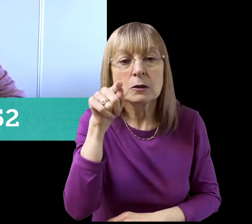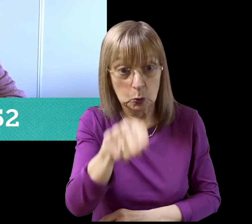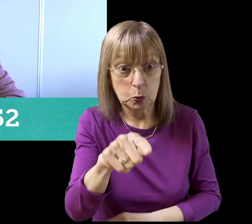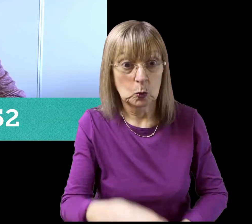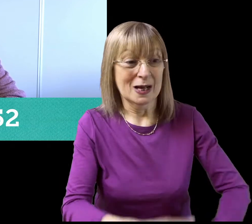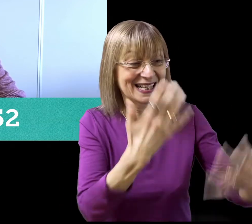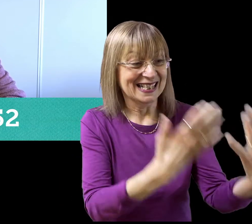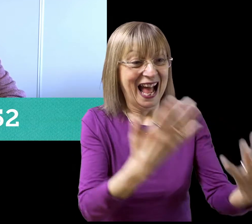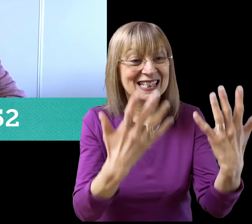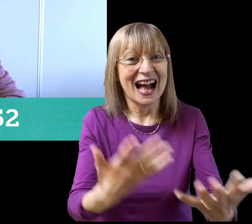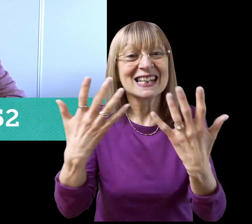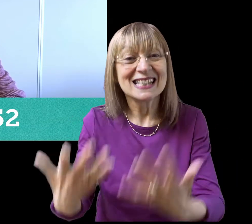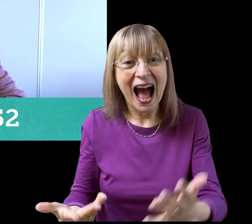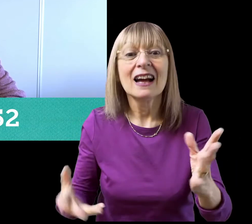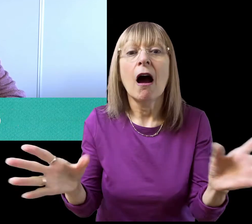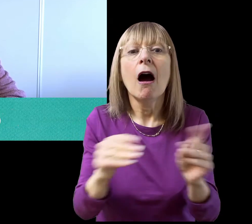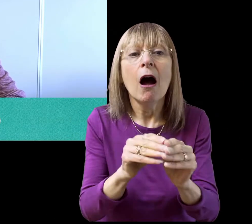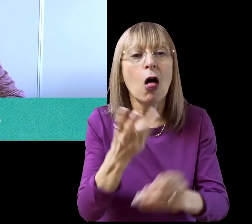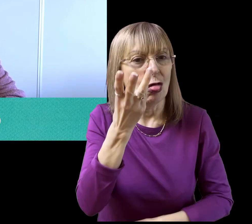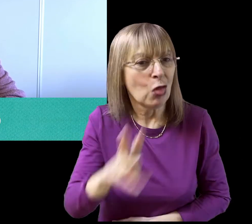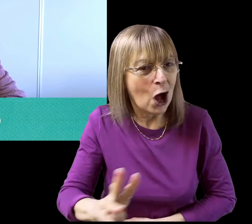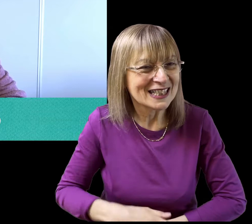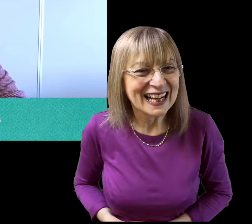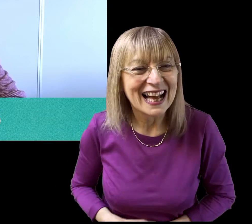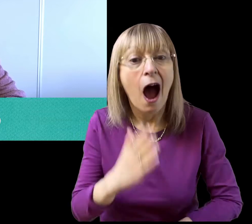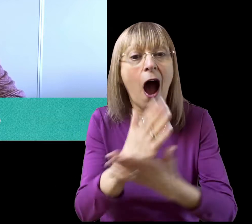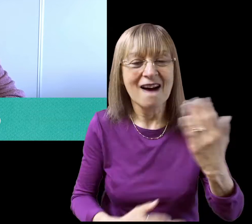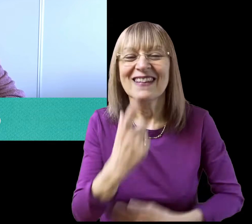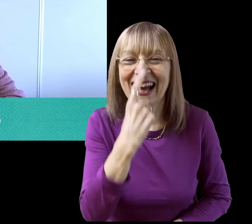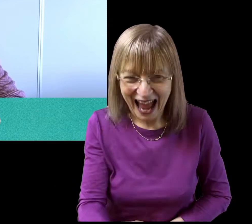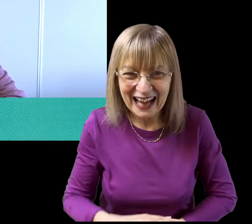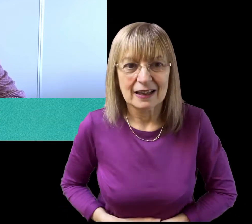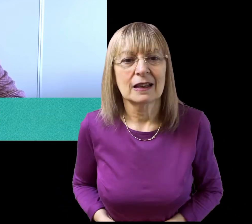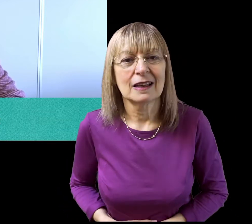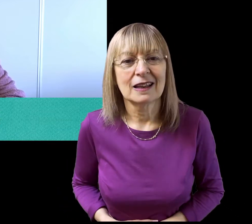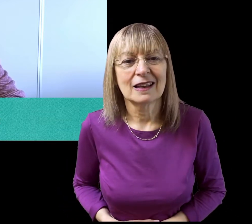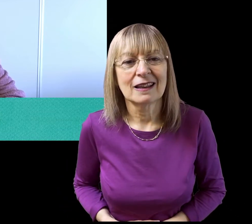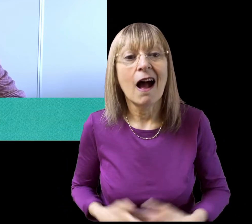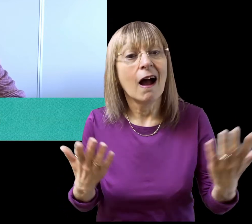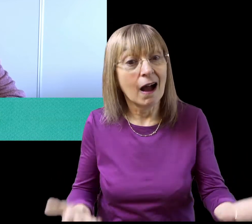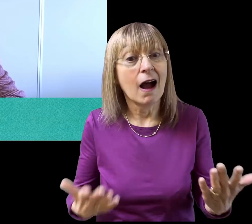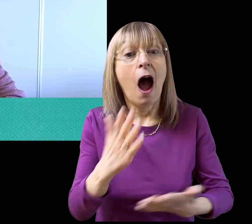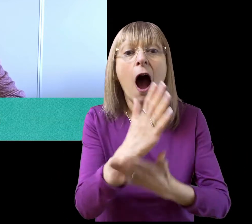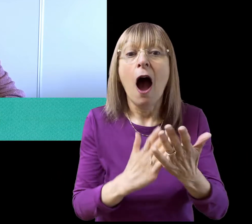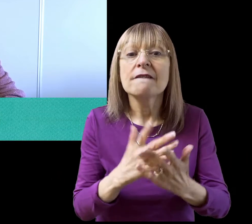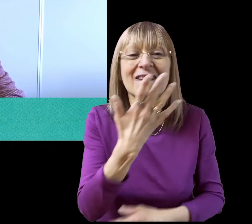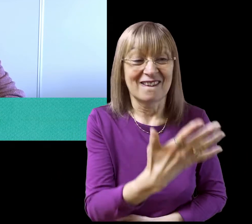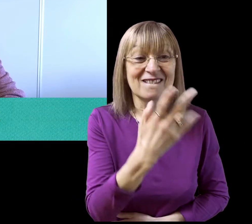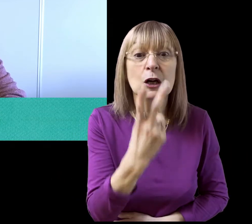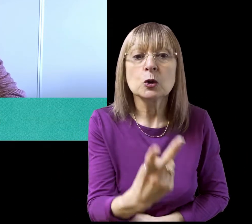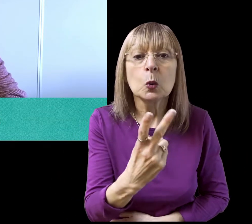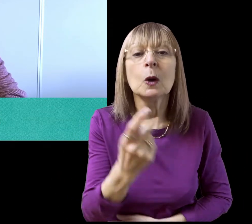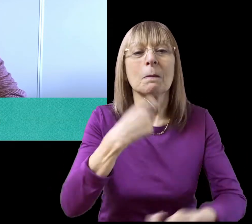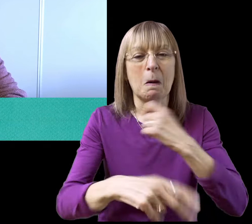52. Wow. Now we can halve. 52 goes to 26. We can halve again. 26 goes to 13.